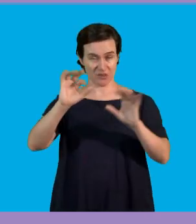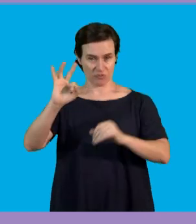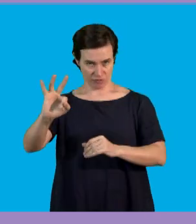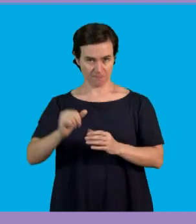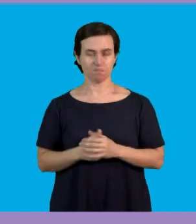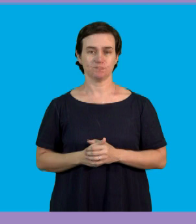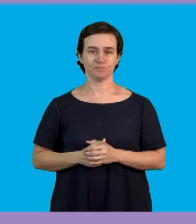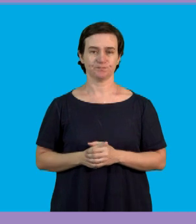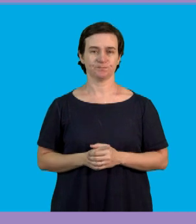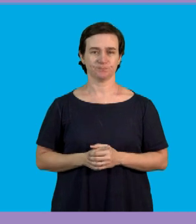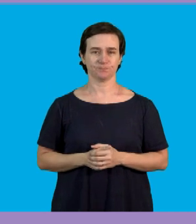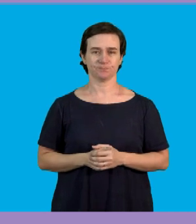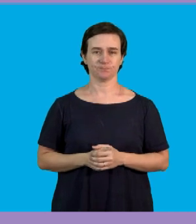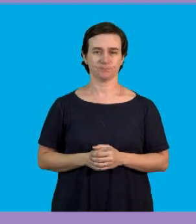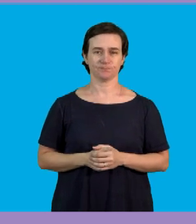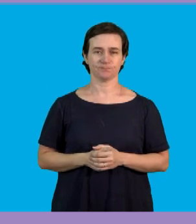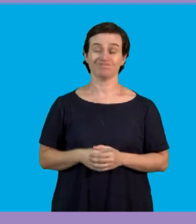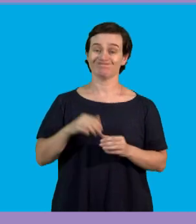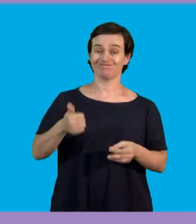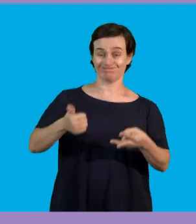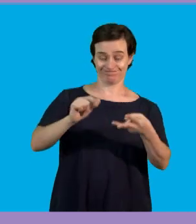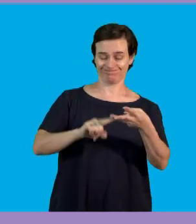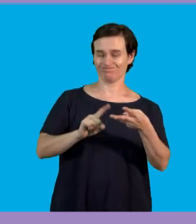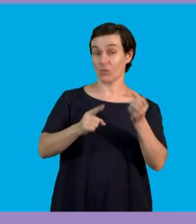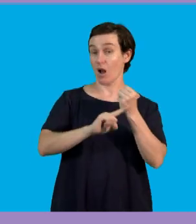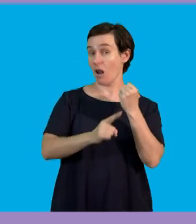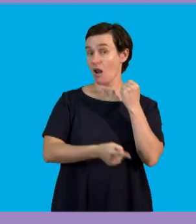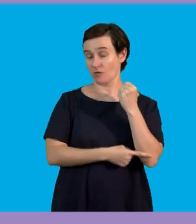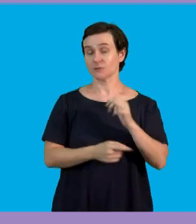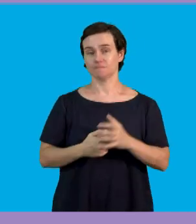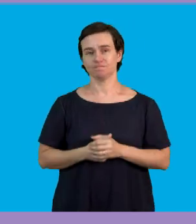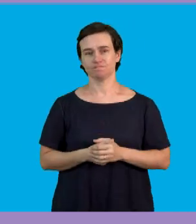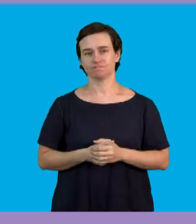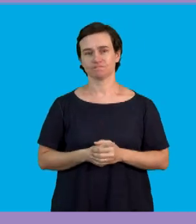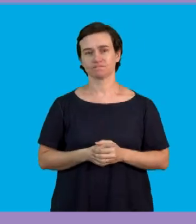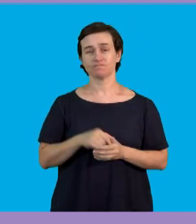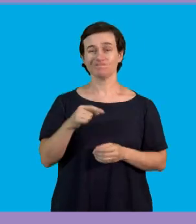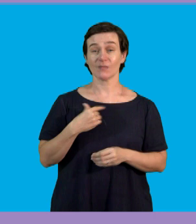3,473. Let's quickly do the last one, where we are going to add